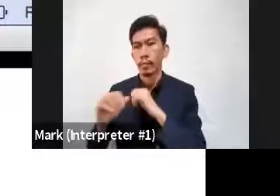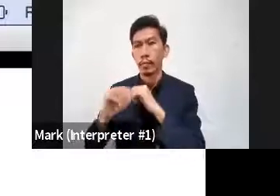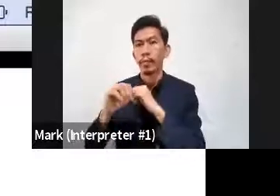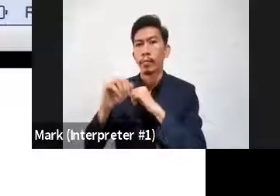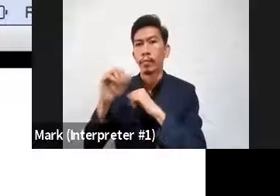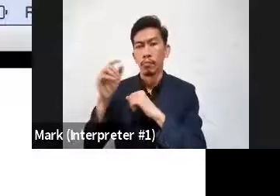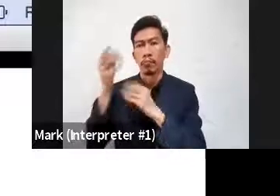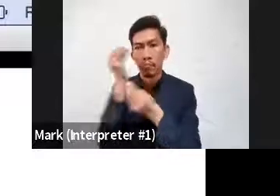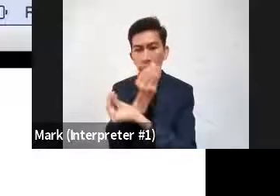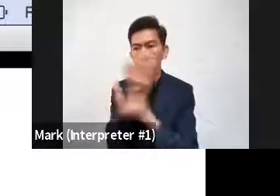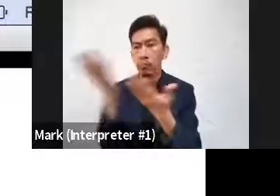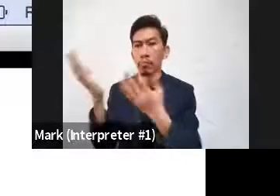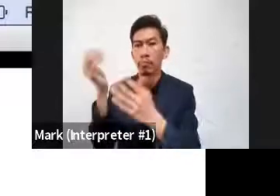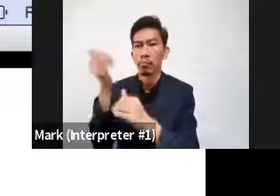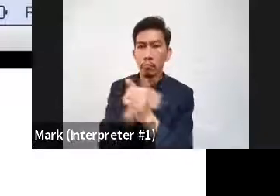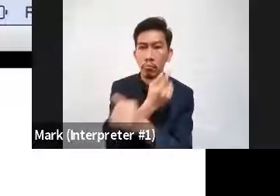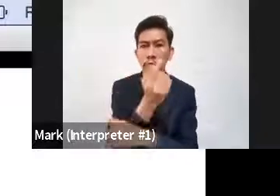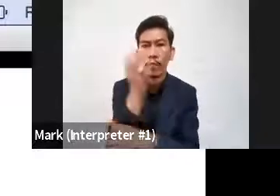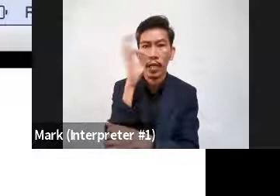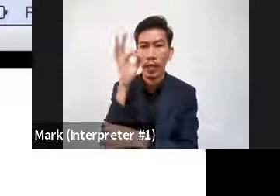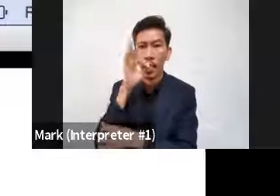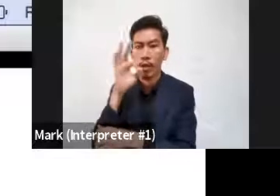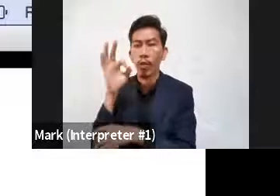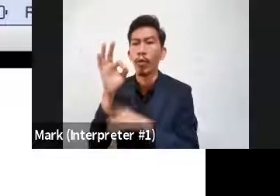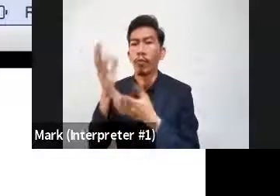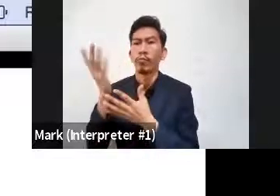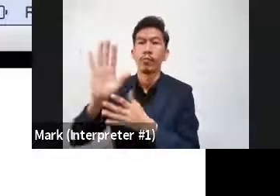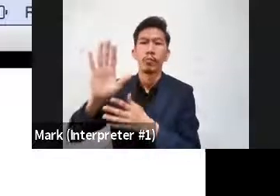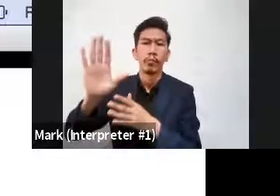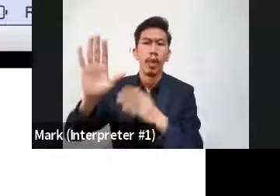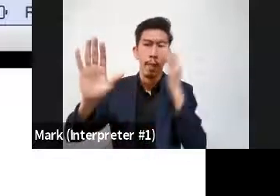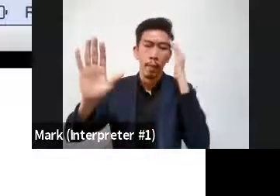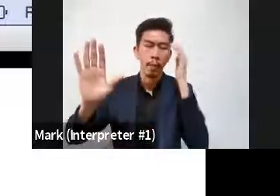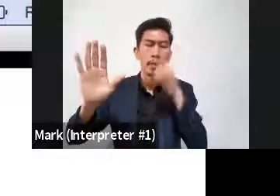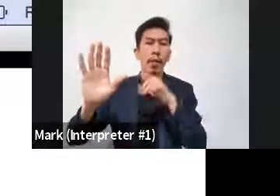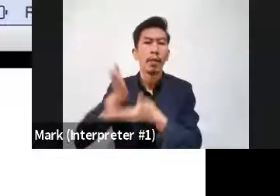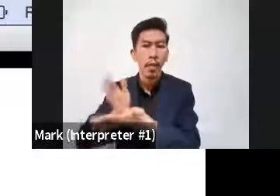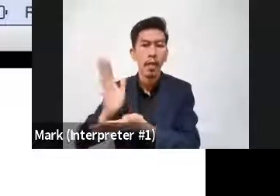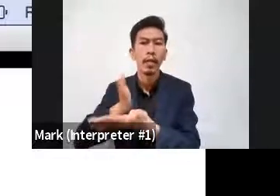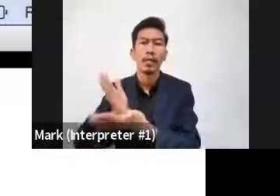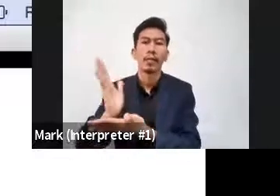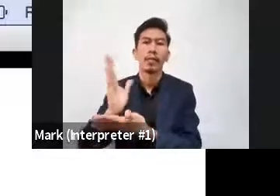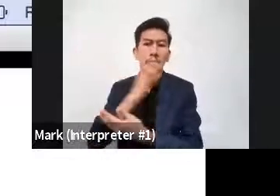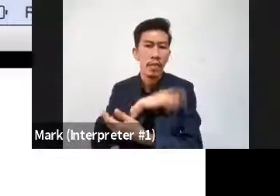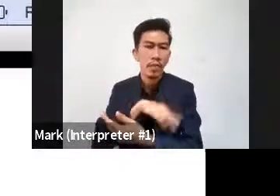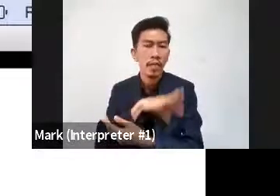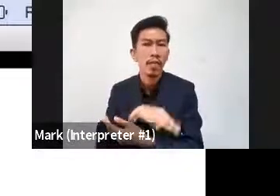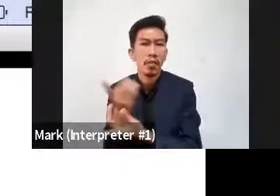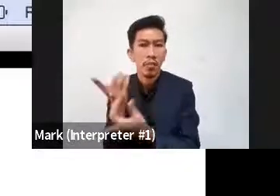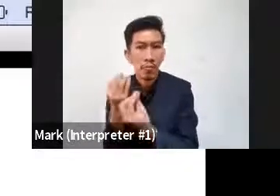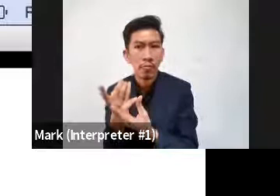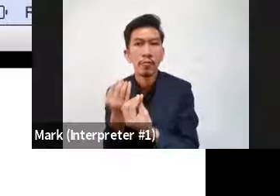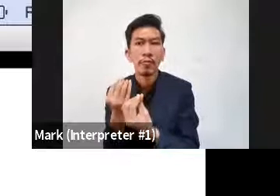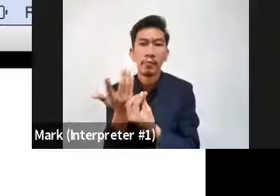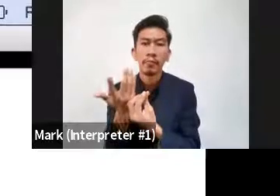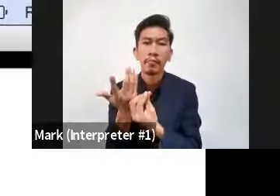Filipino to know what are their benefits, what are their rights, what are they supposed to do with